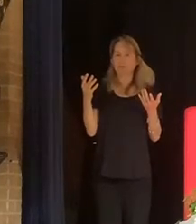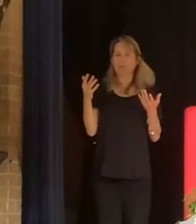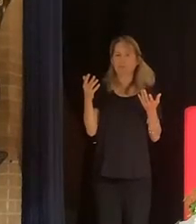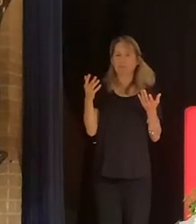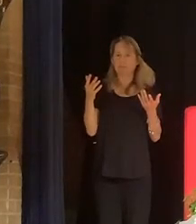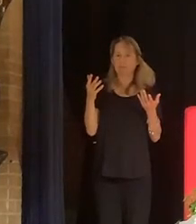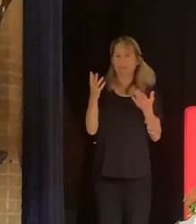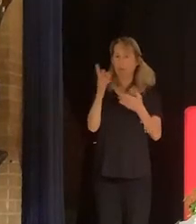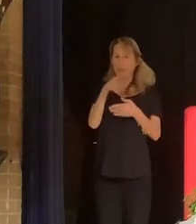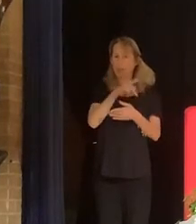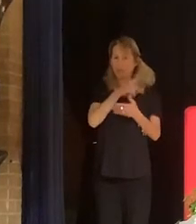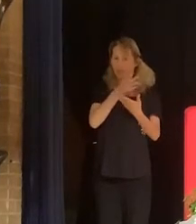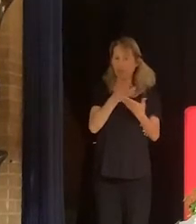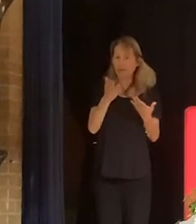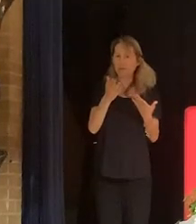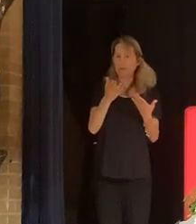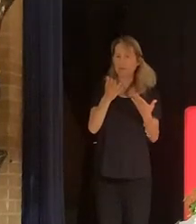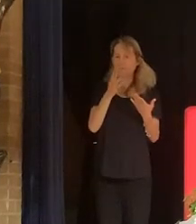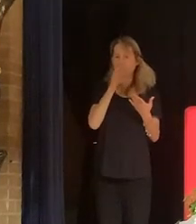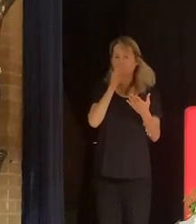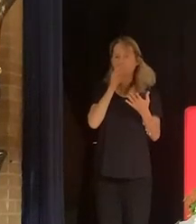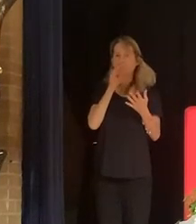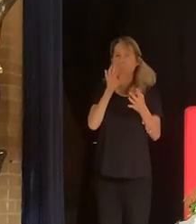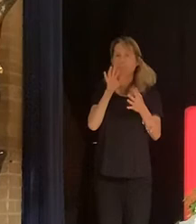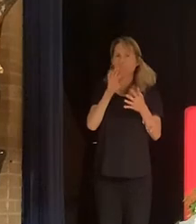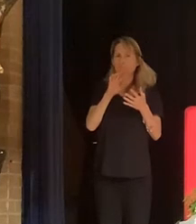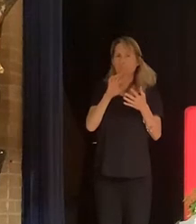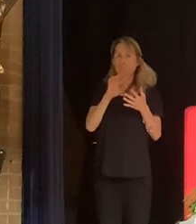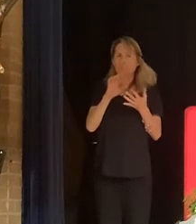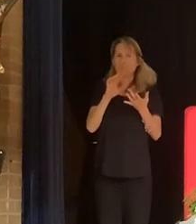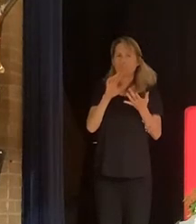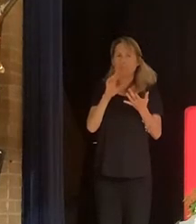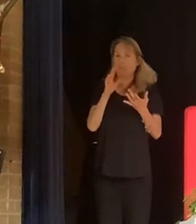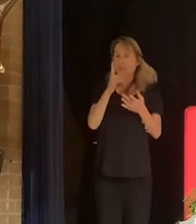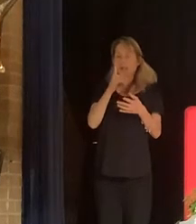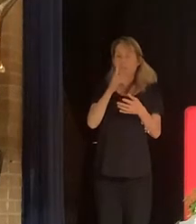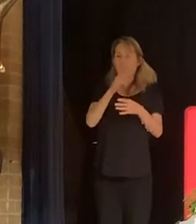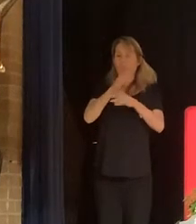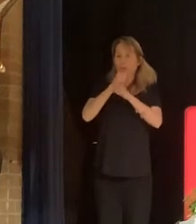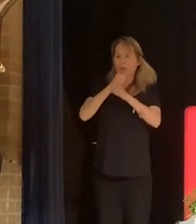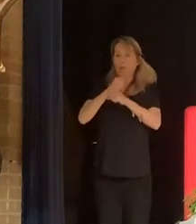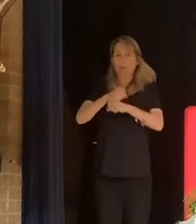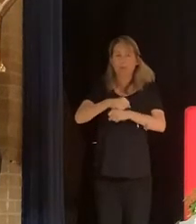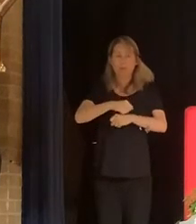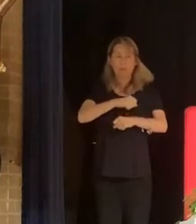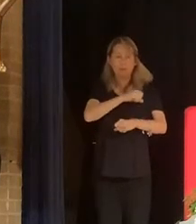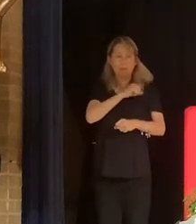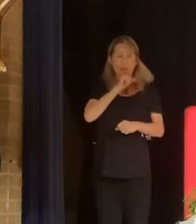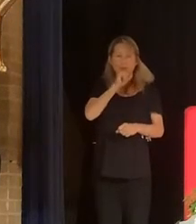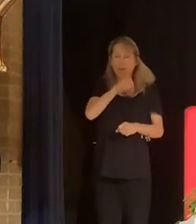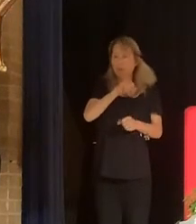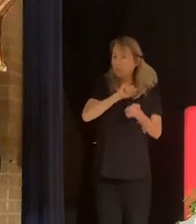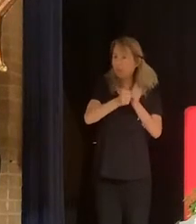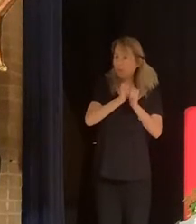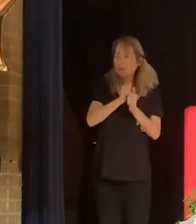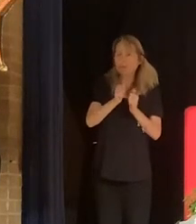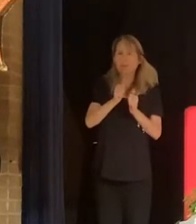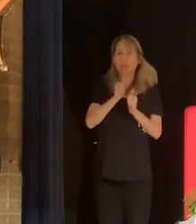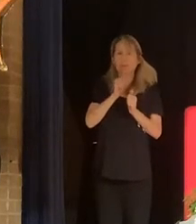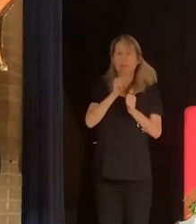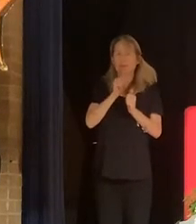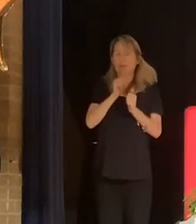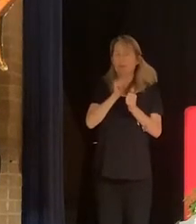astonishing personal obstacles. He is a protector, a sports enthusiast, passionate, extremely